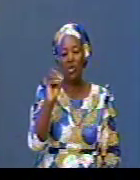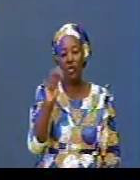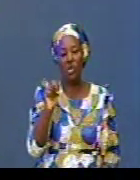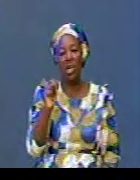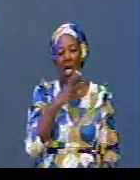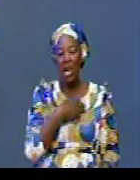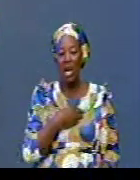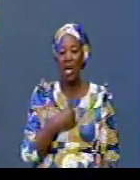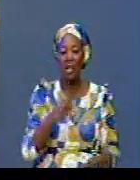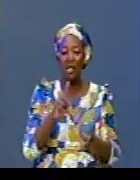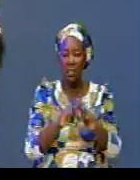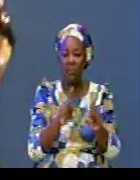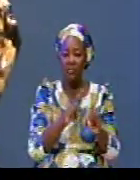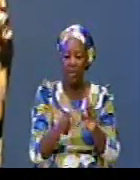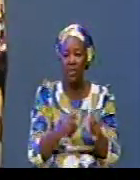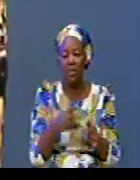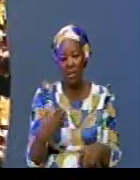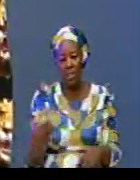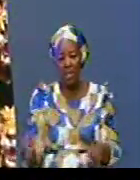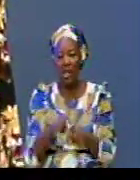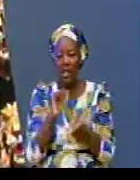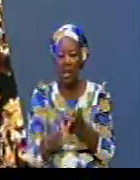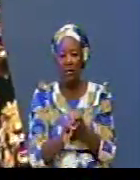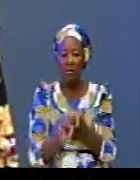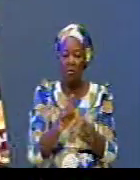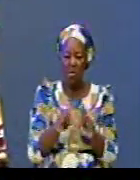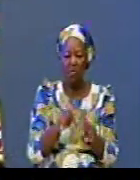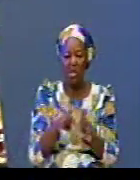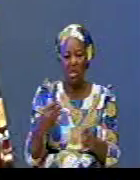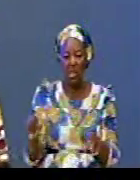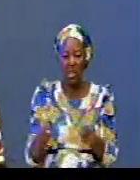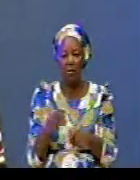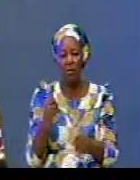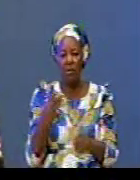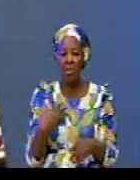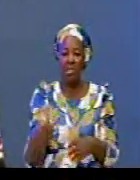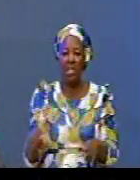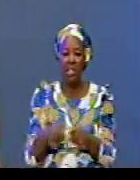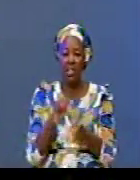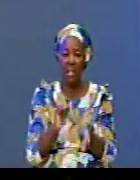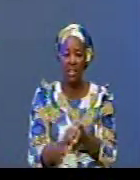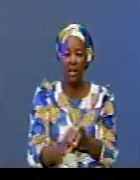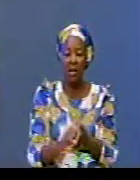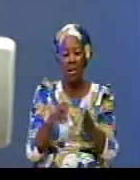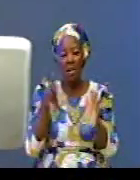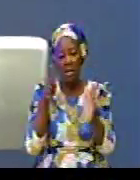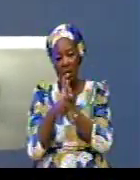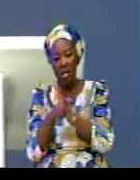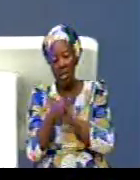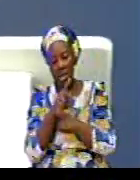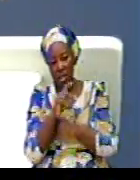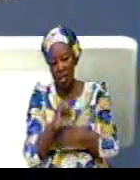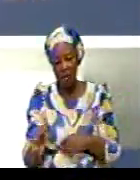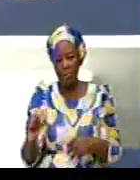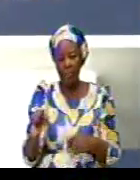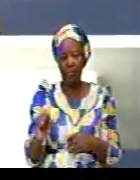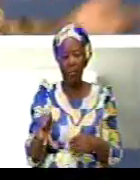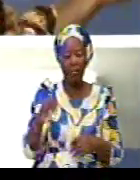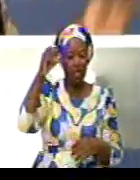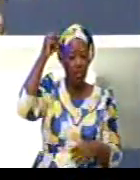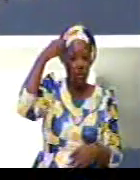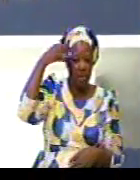sedition and the strife. Then he says, and such like, that means the murders,